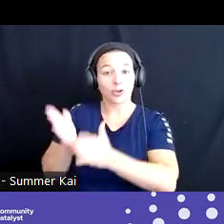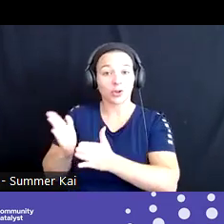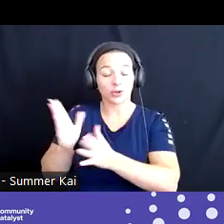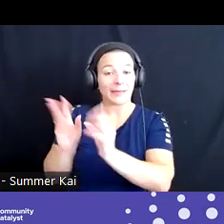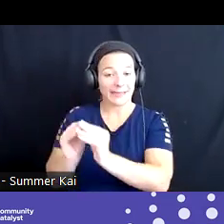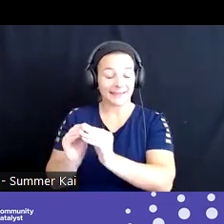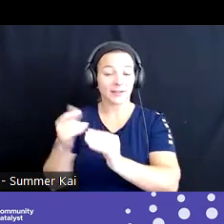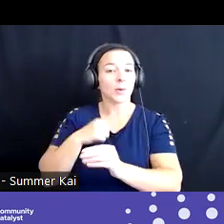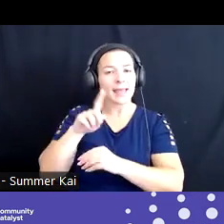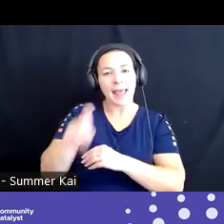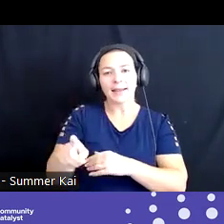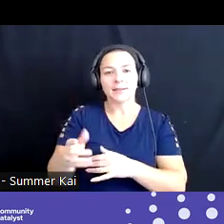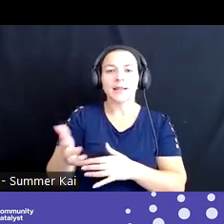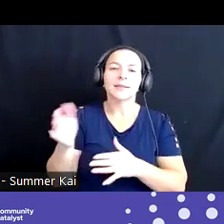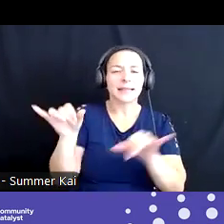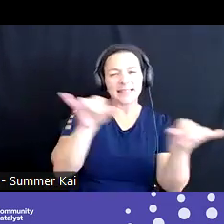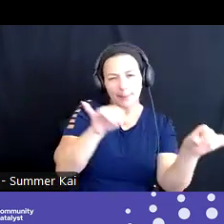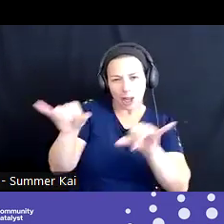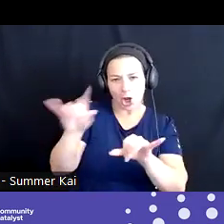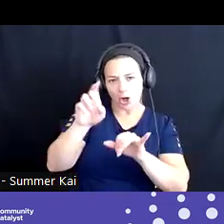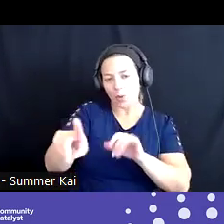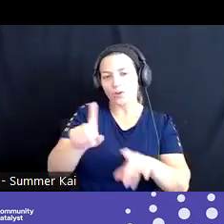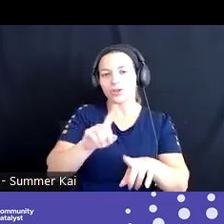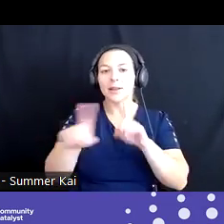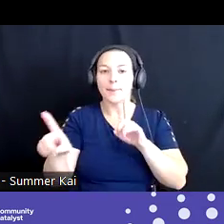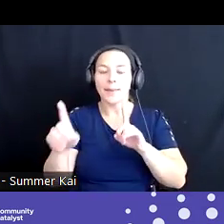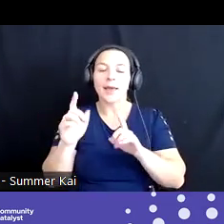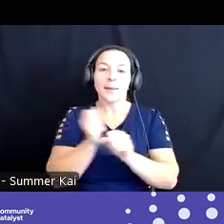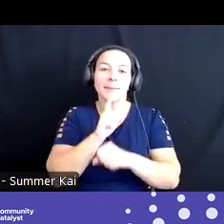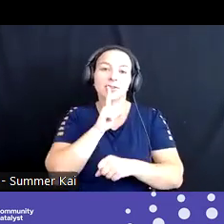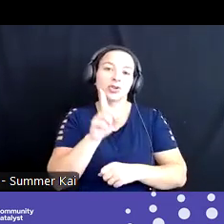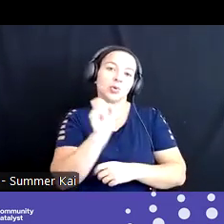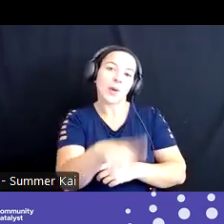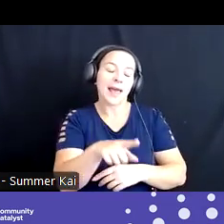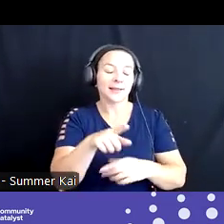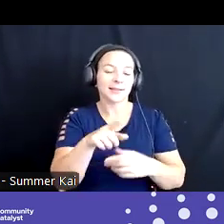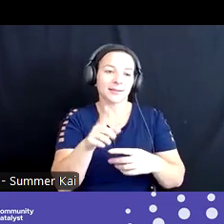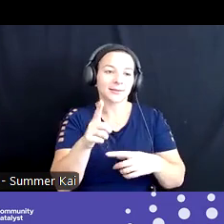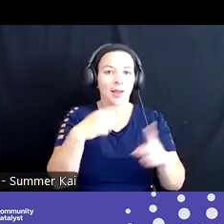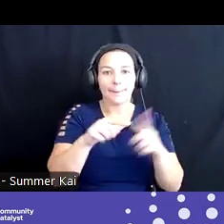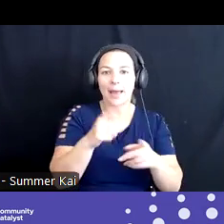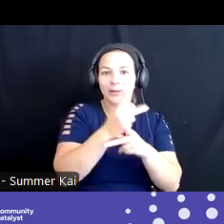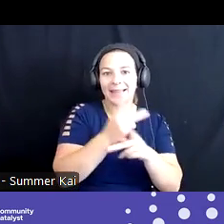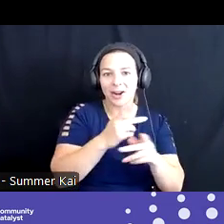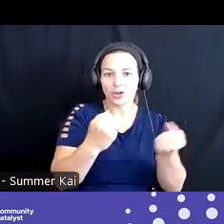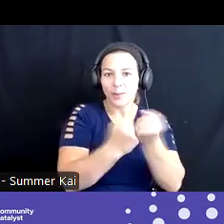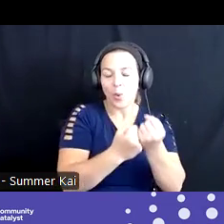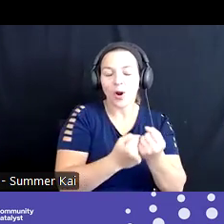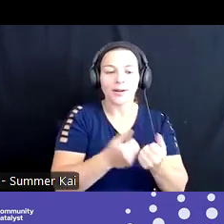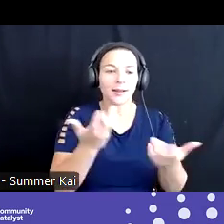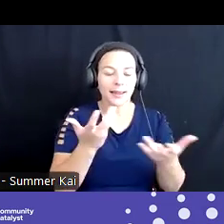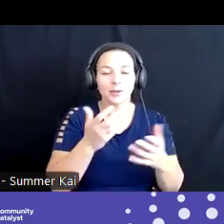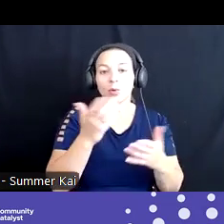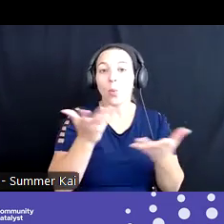also asked similar questions, but we made sure to ask questions that were also focused on caregiving supports, such as what support